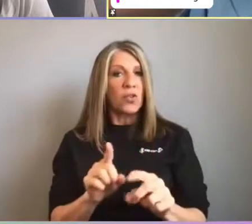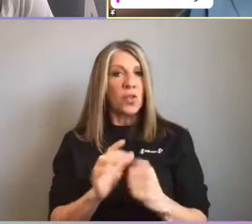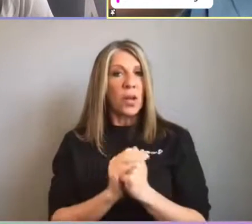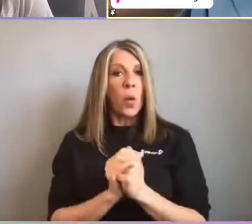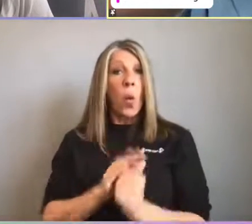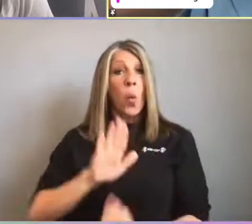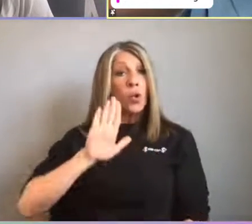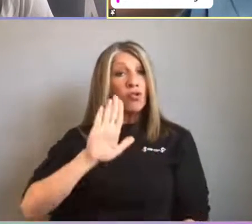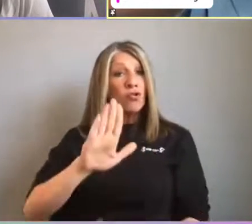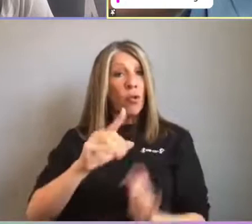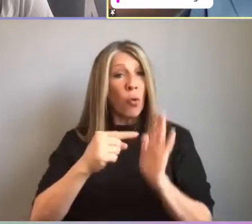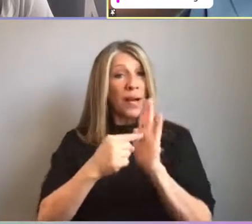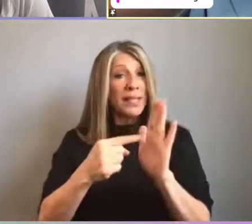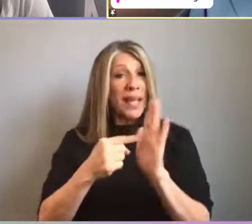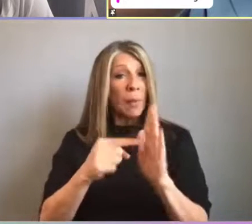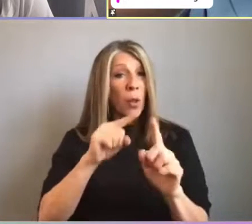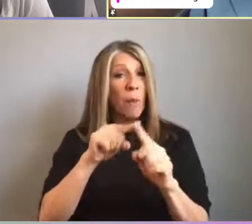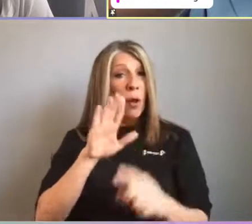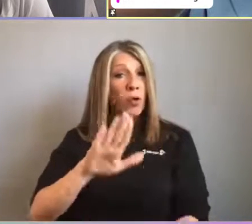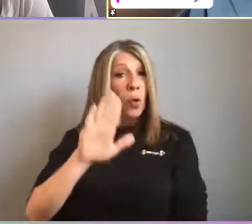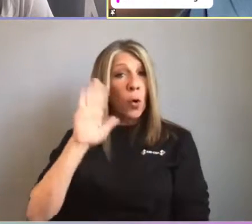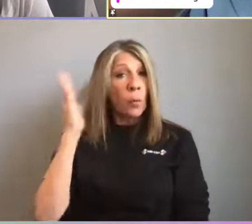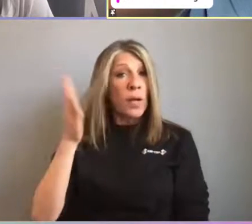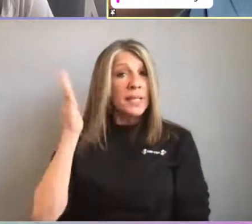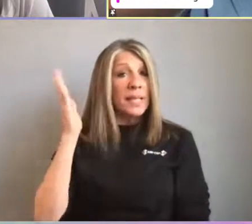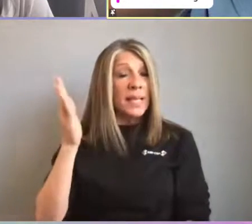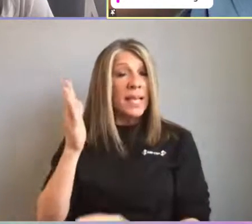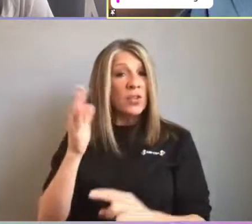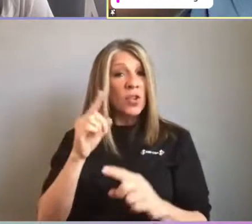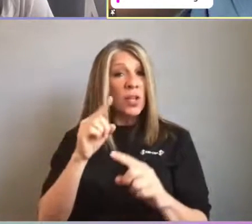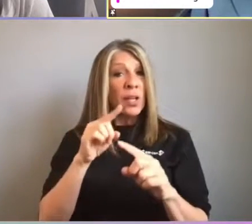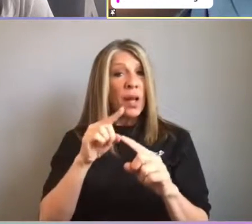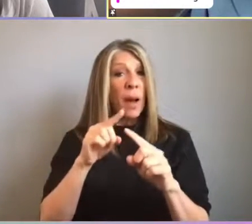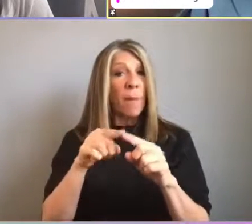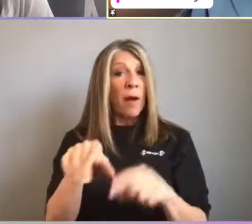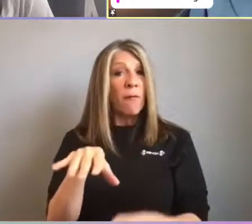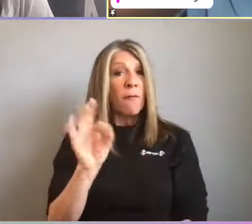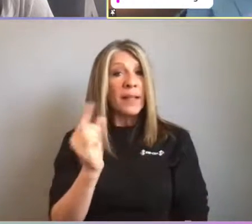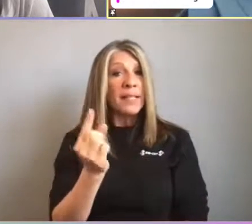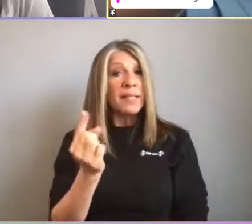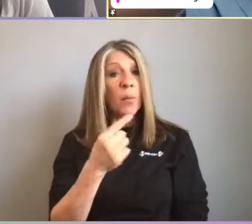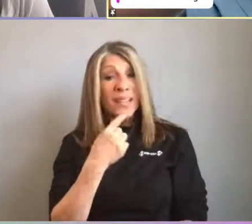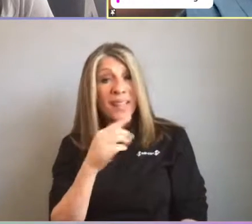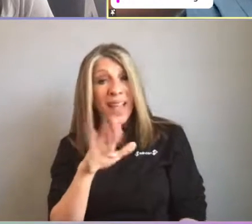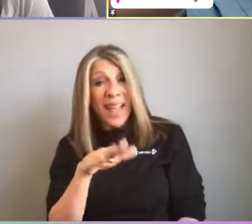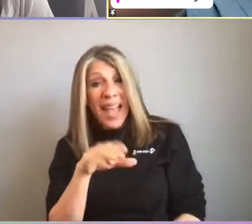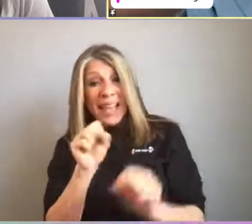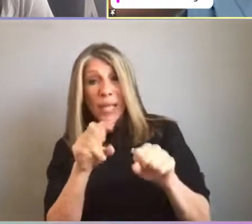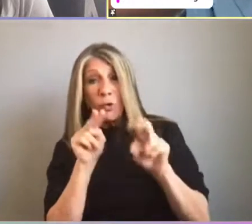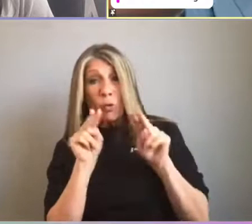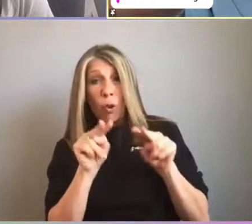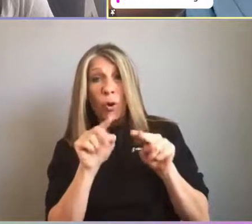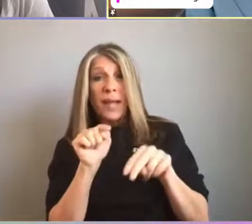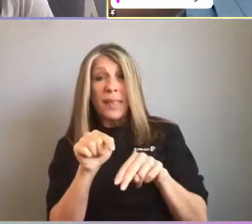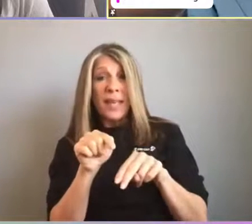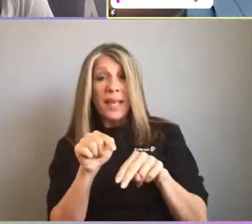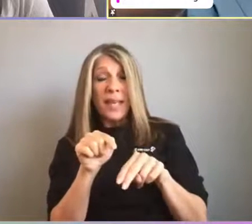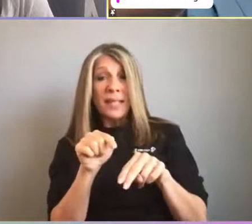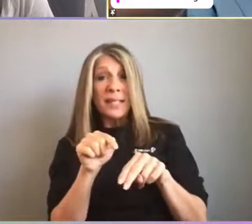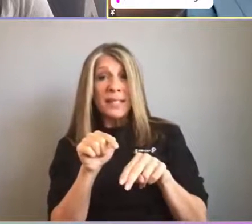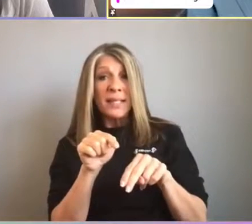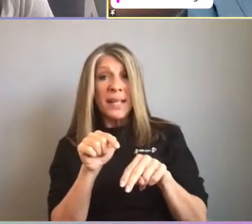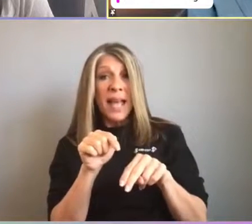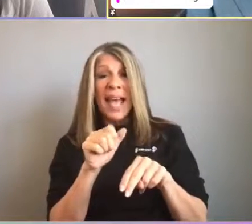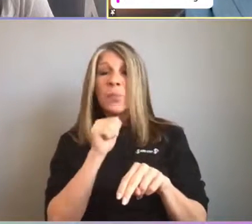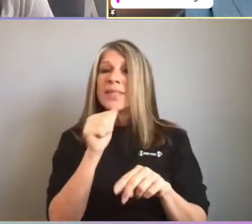your example about your presentation of finding someone and saying, hey, can you look at this? And it wasn't